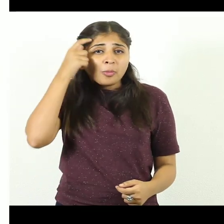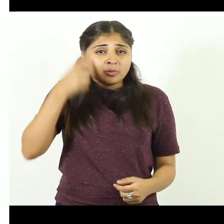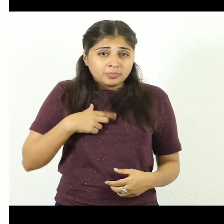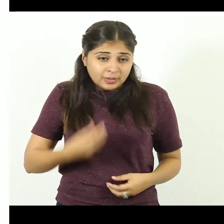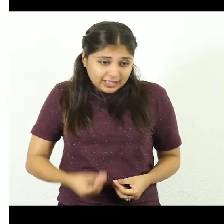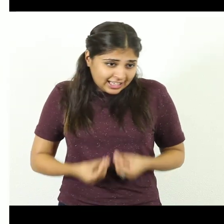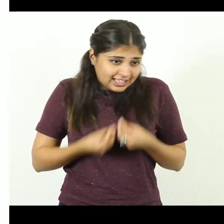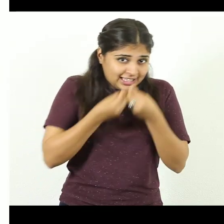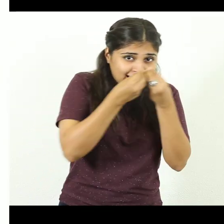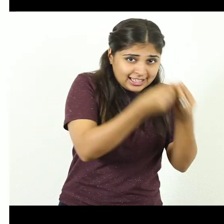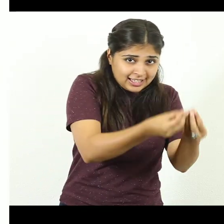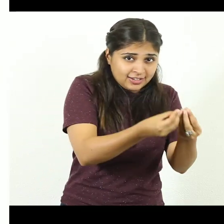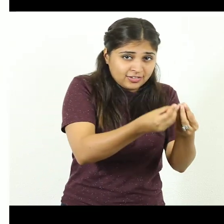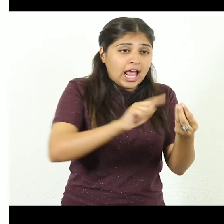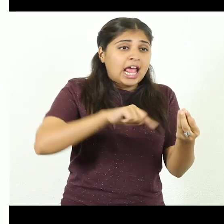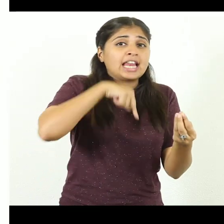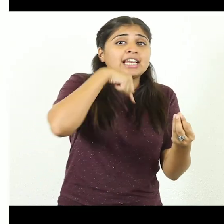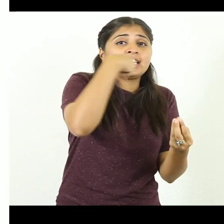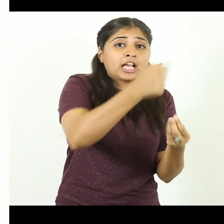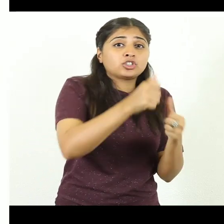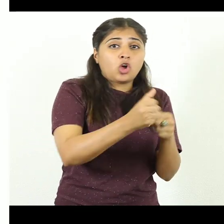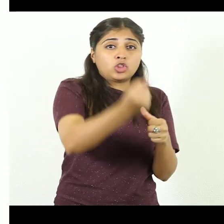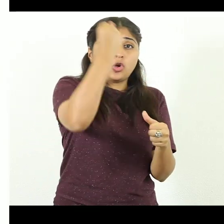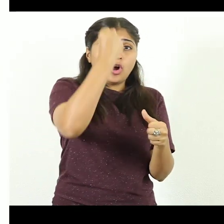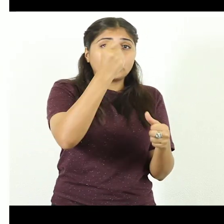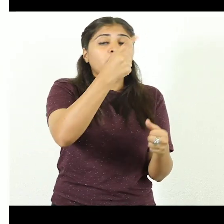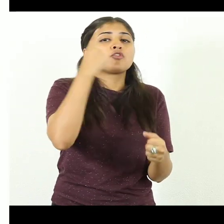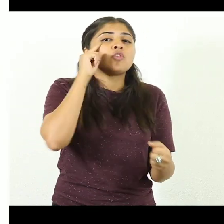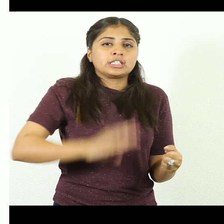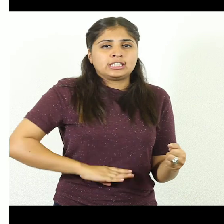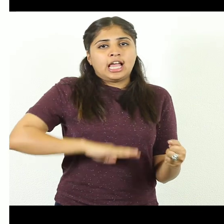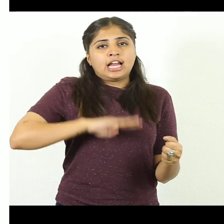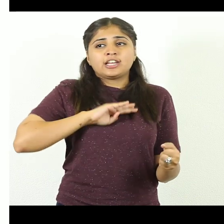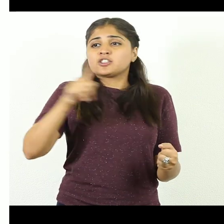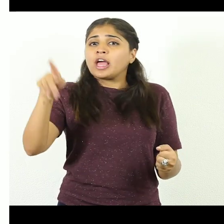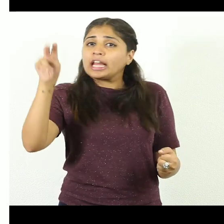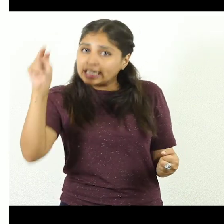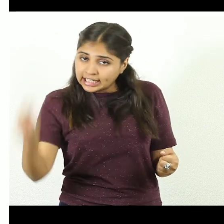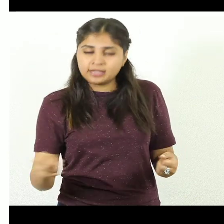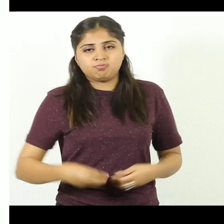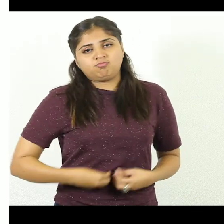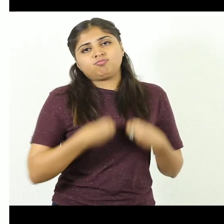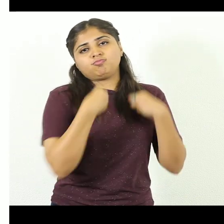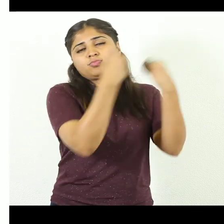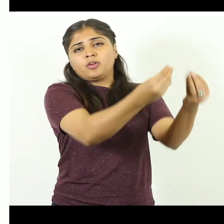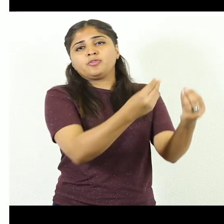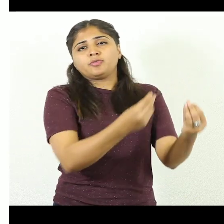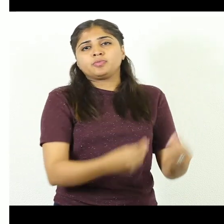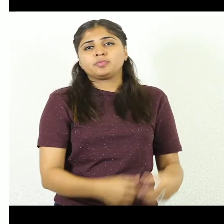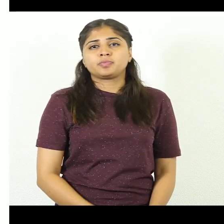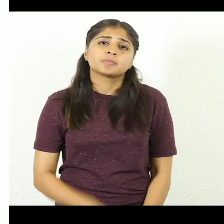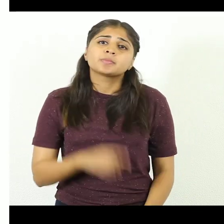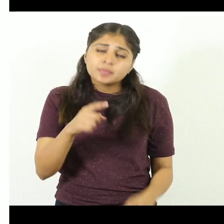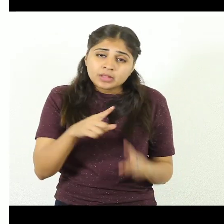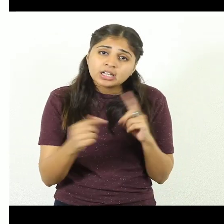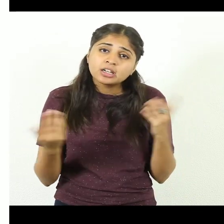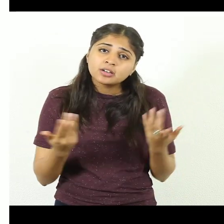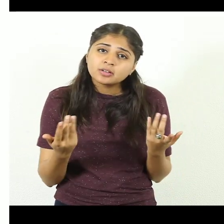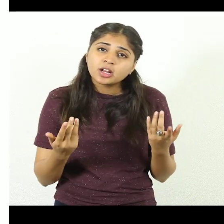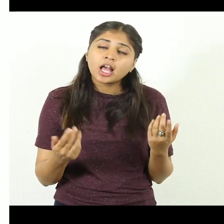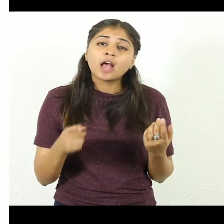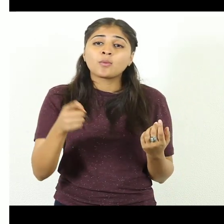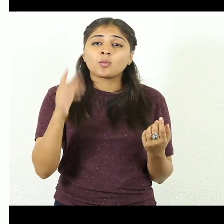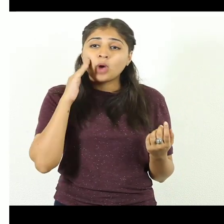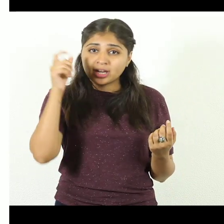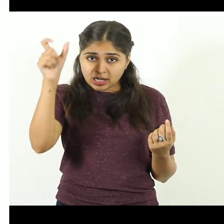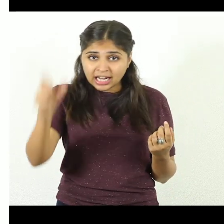Escalation. Escalation is taking an issue to the next of authority to satisfy customer requirements. It is done when